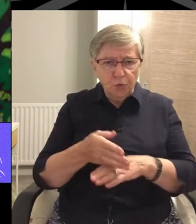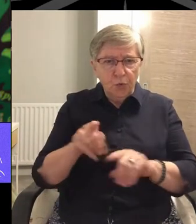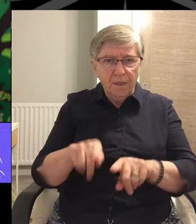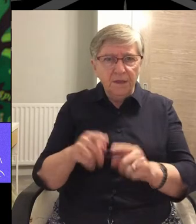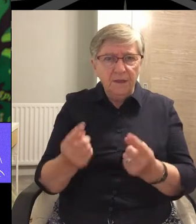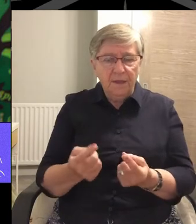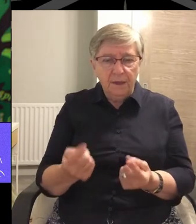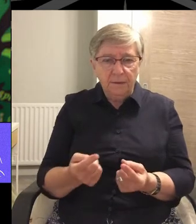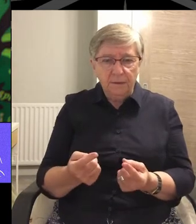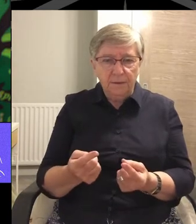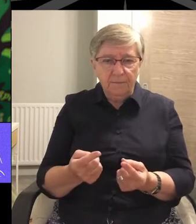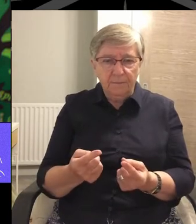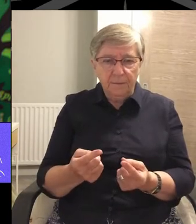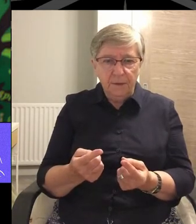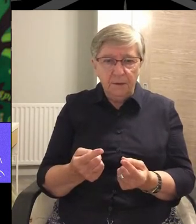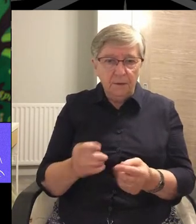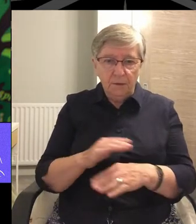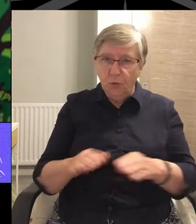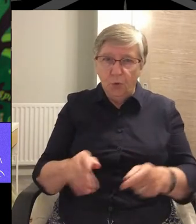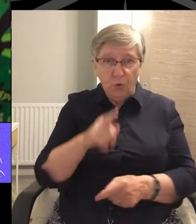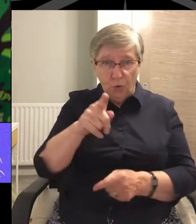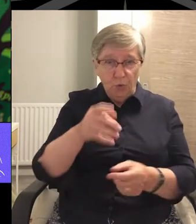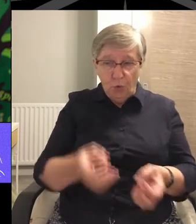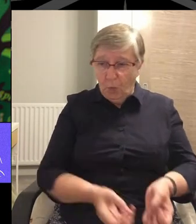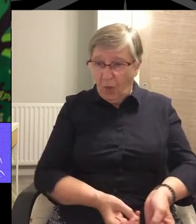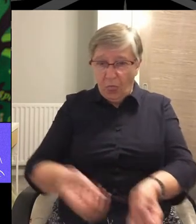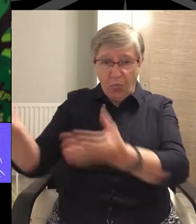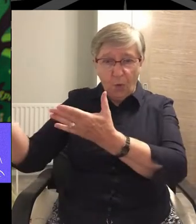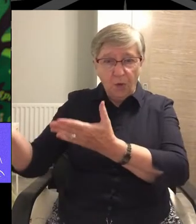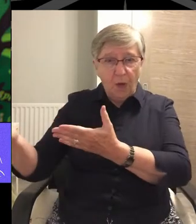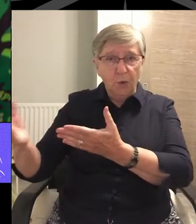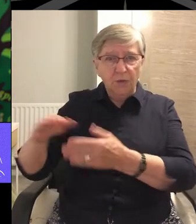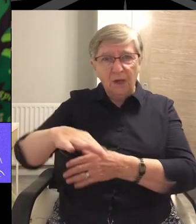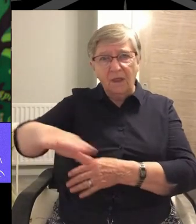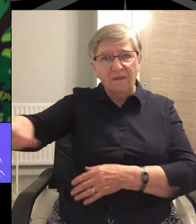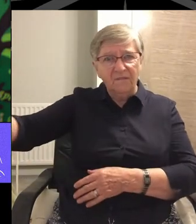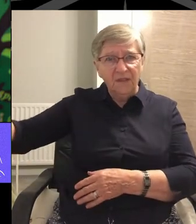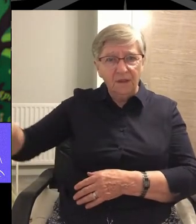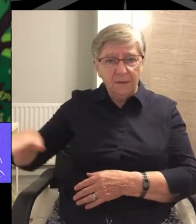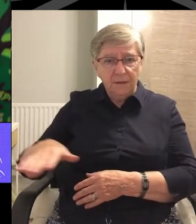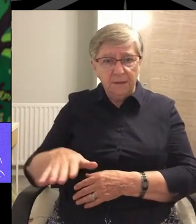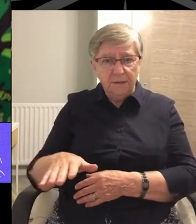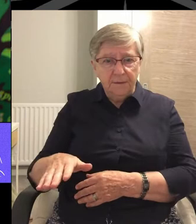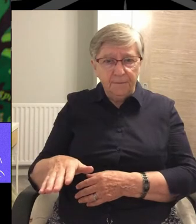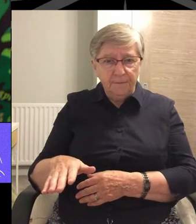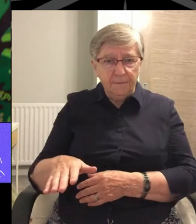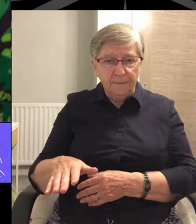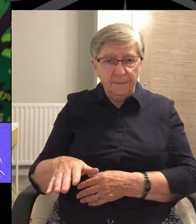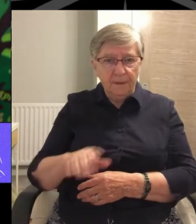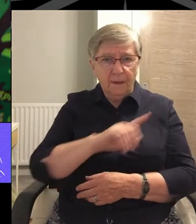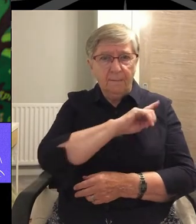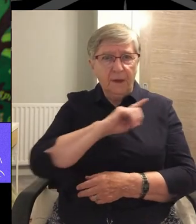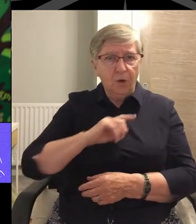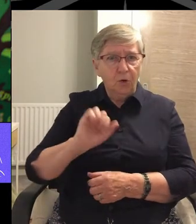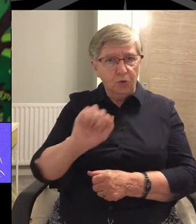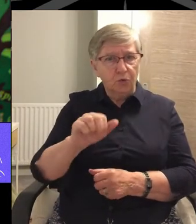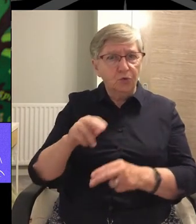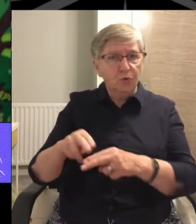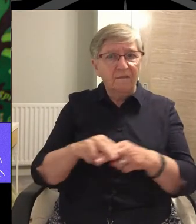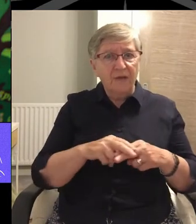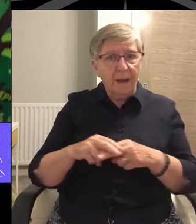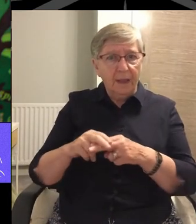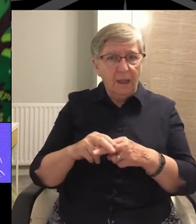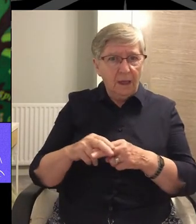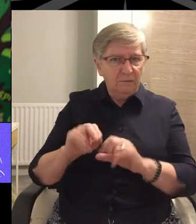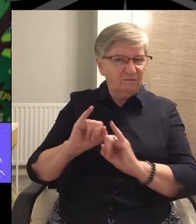you. Rather, you were thrown out into the open field. For on the day you were